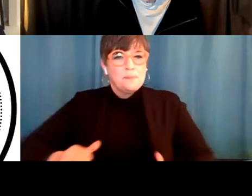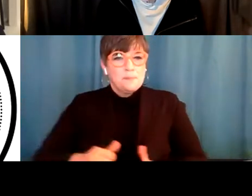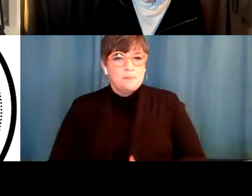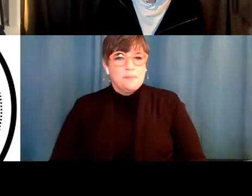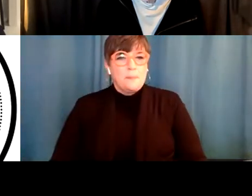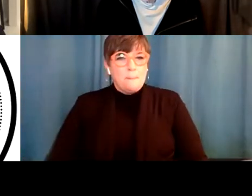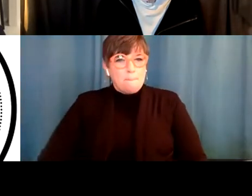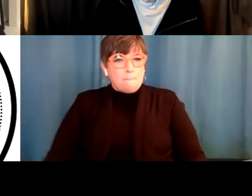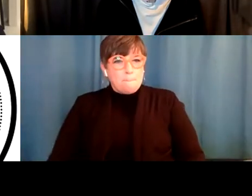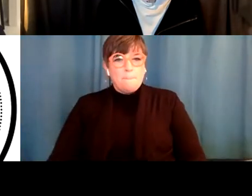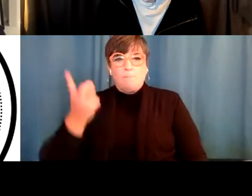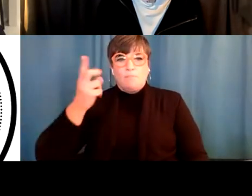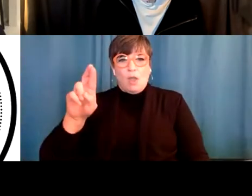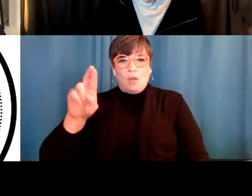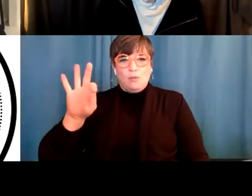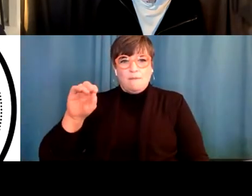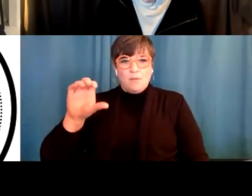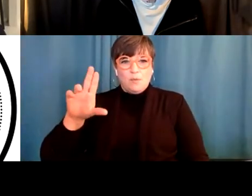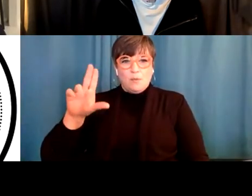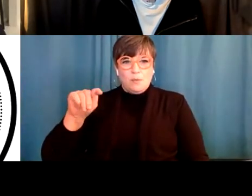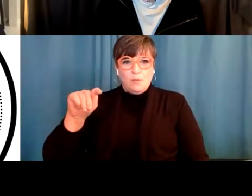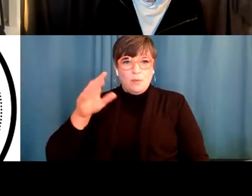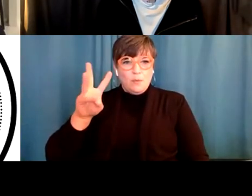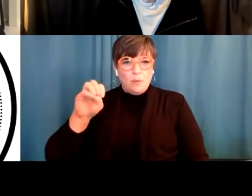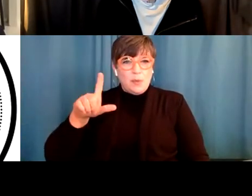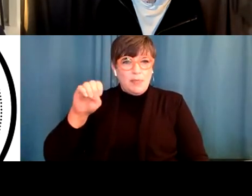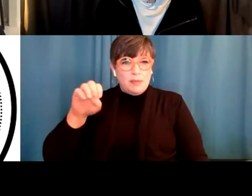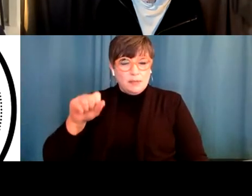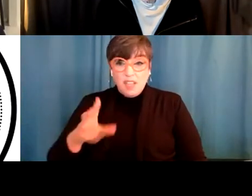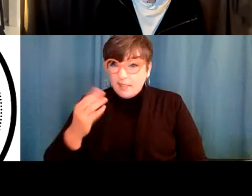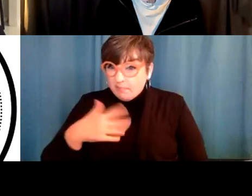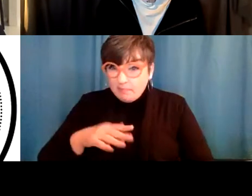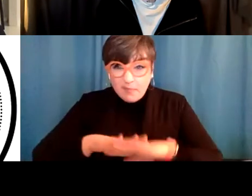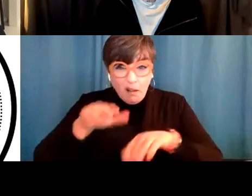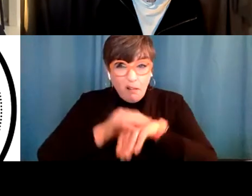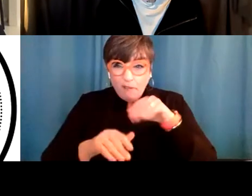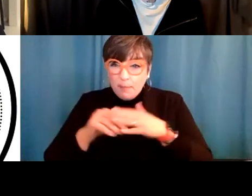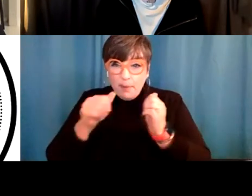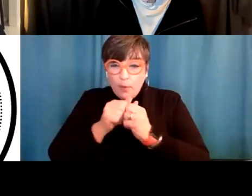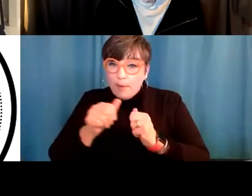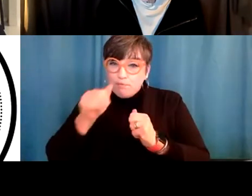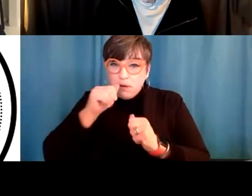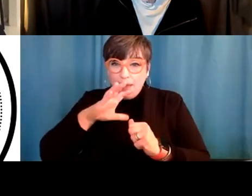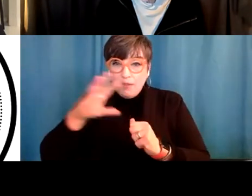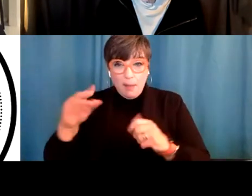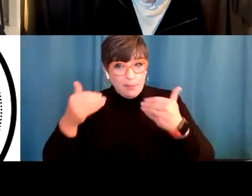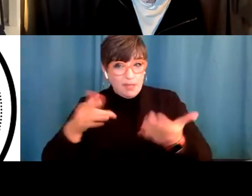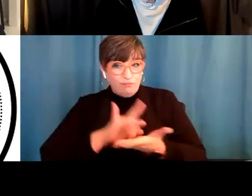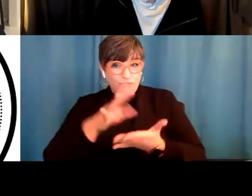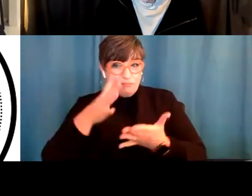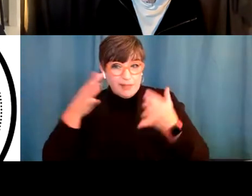absolutely not. Like, I'm not comfortable allowing private corporations to make these decisions. And here's